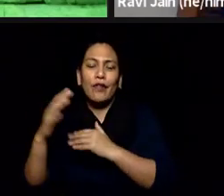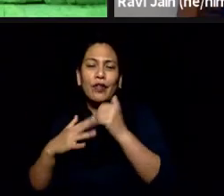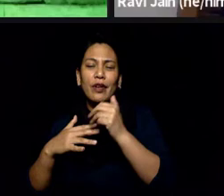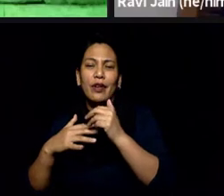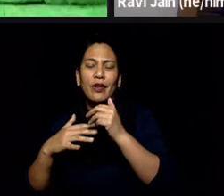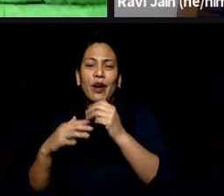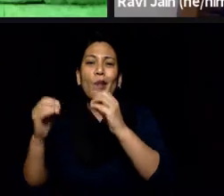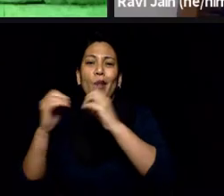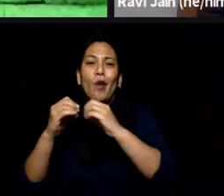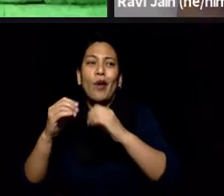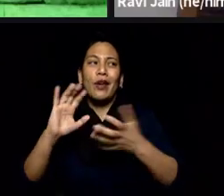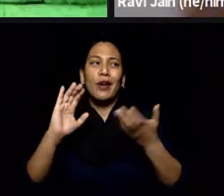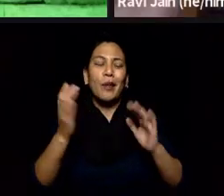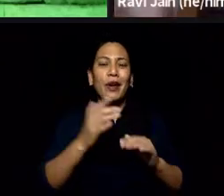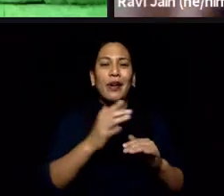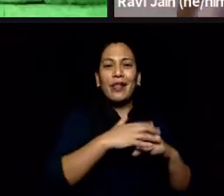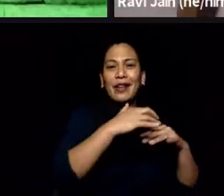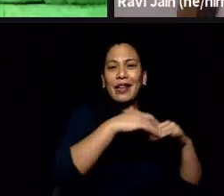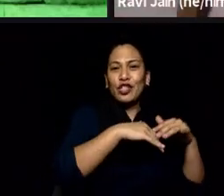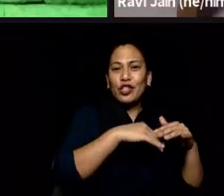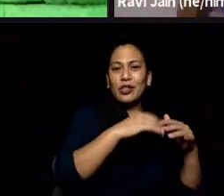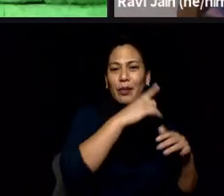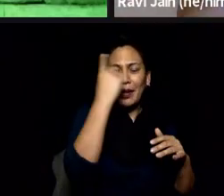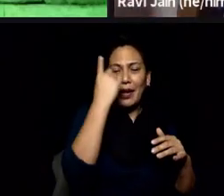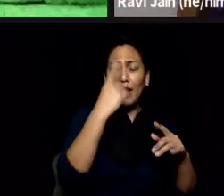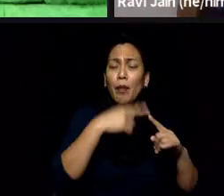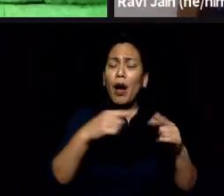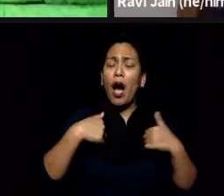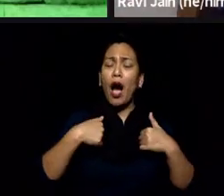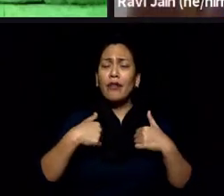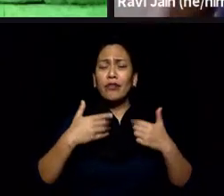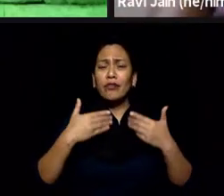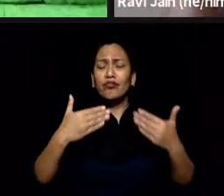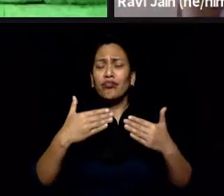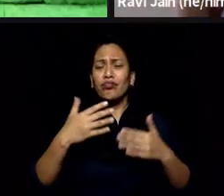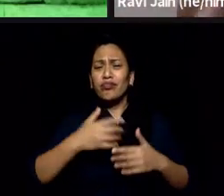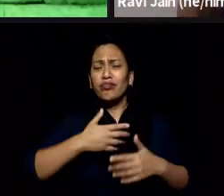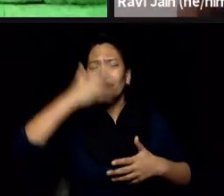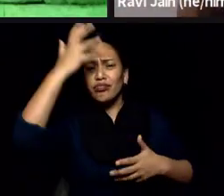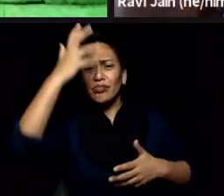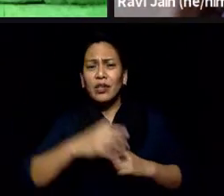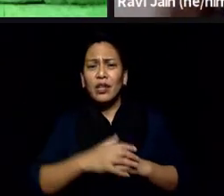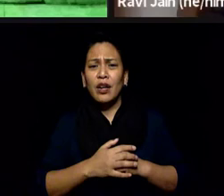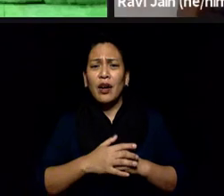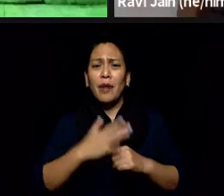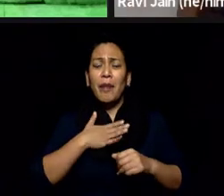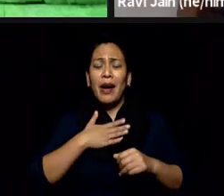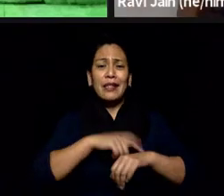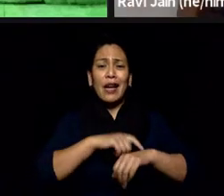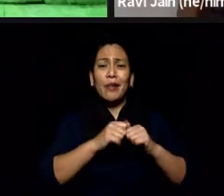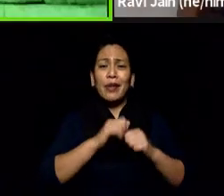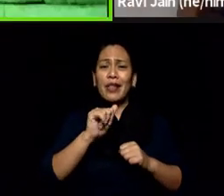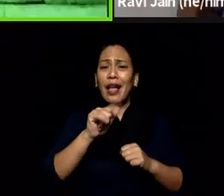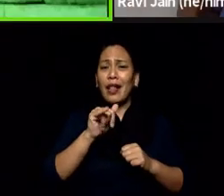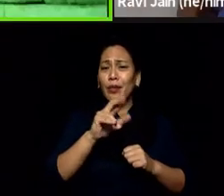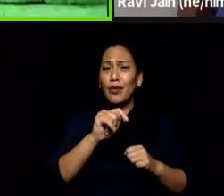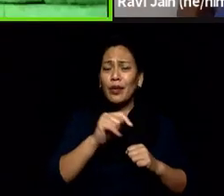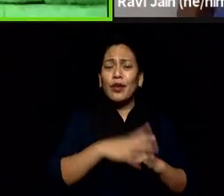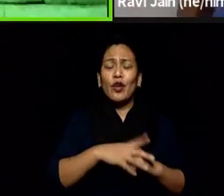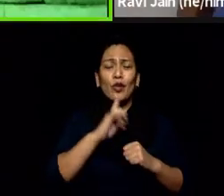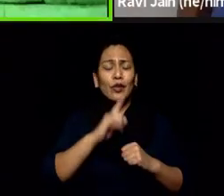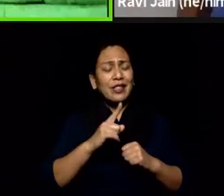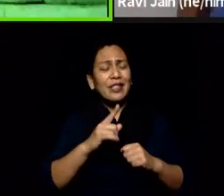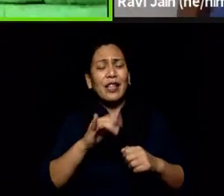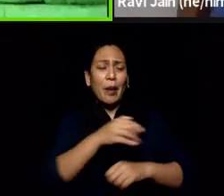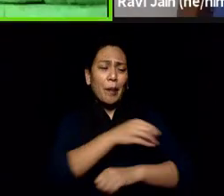so many times. I've spoken truth to power, don't get me wrong. My whole time with Albert was truth to power and getting silenced.